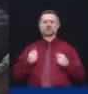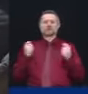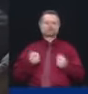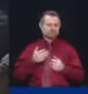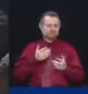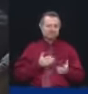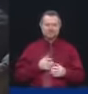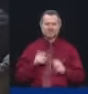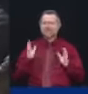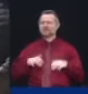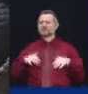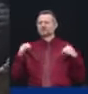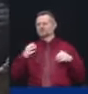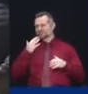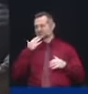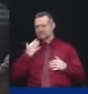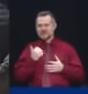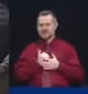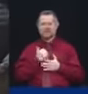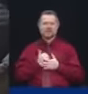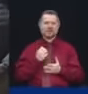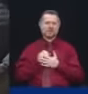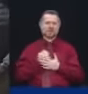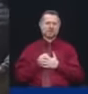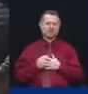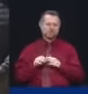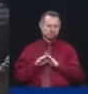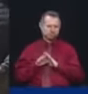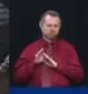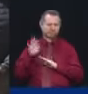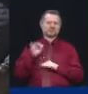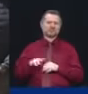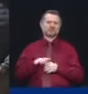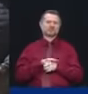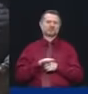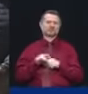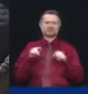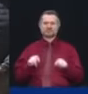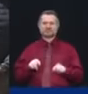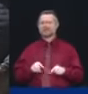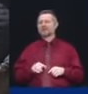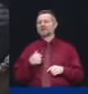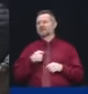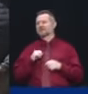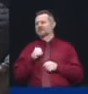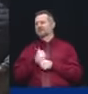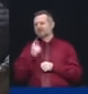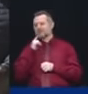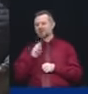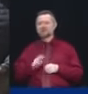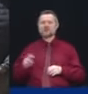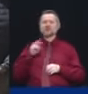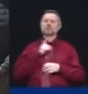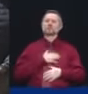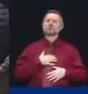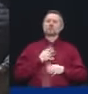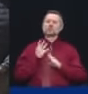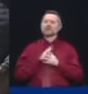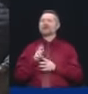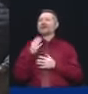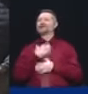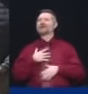enhance the overall economic ecosystem of the region built around travel and tourism. The impact